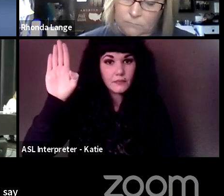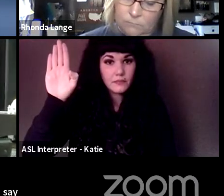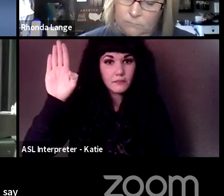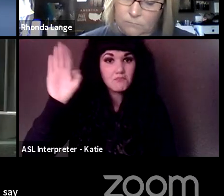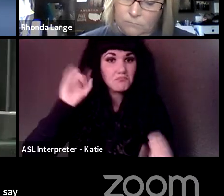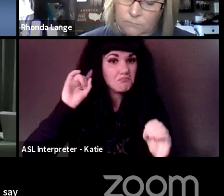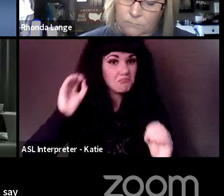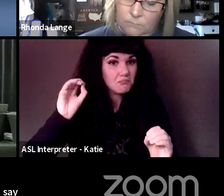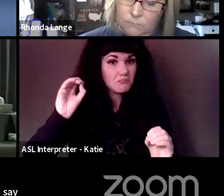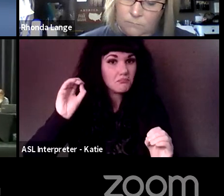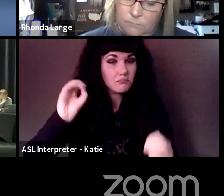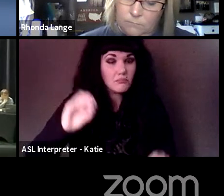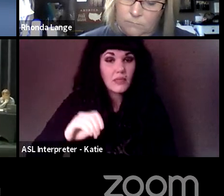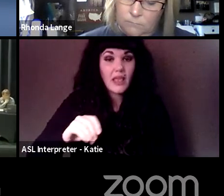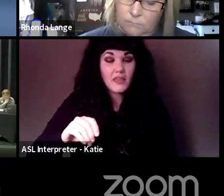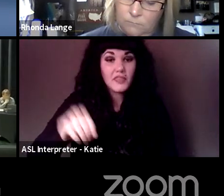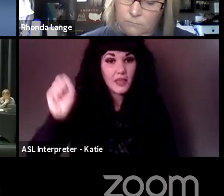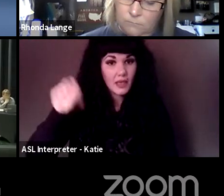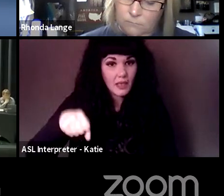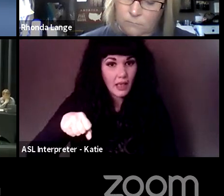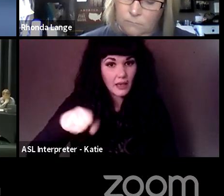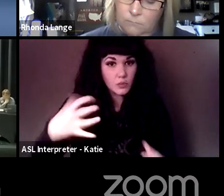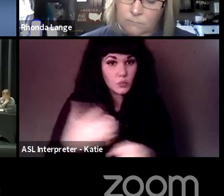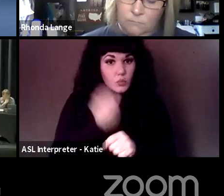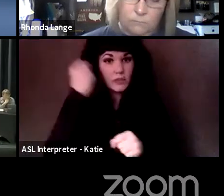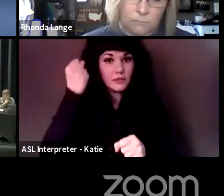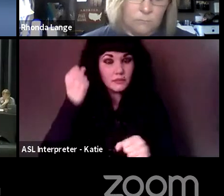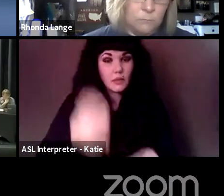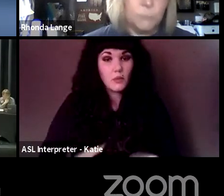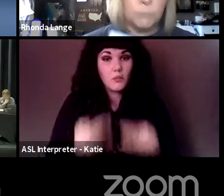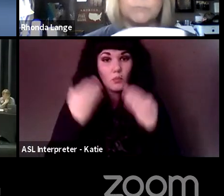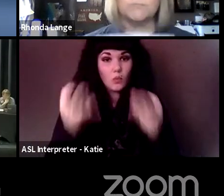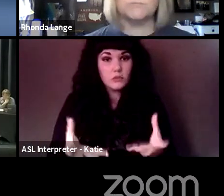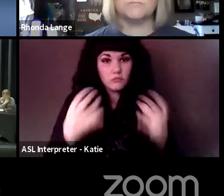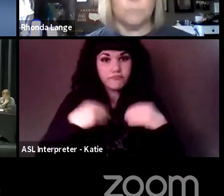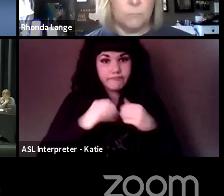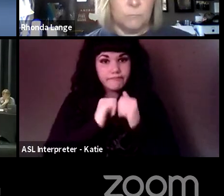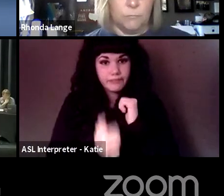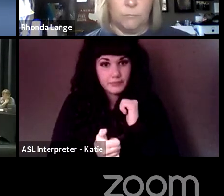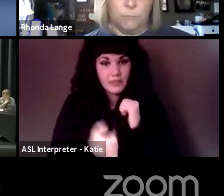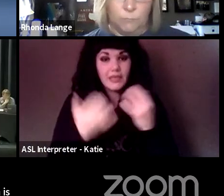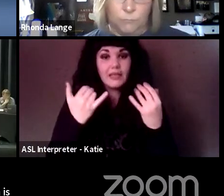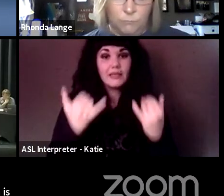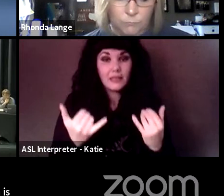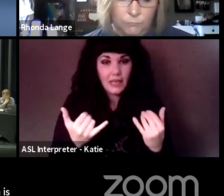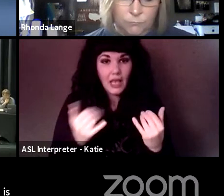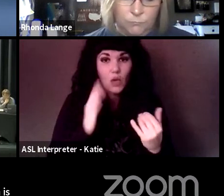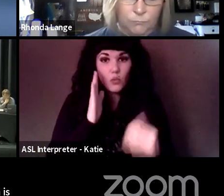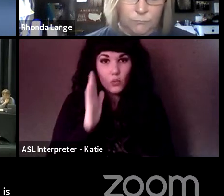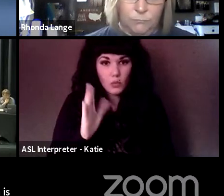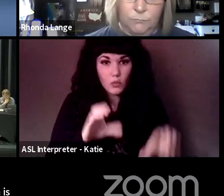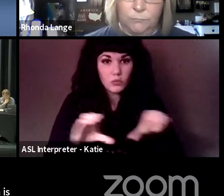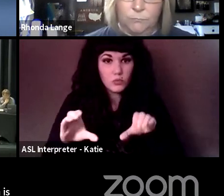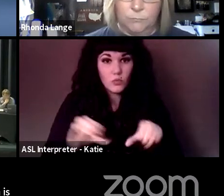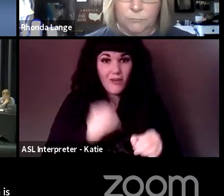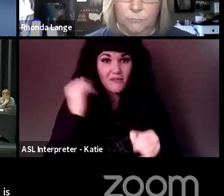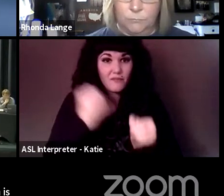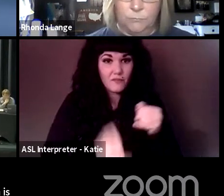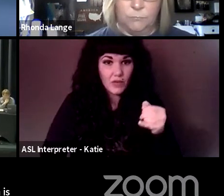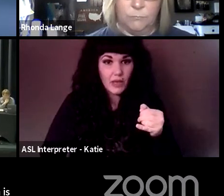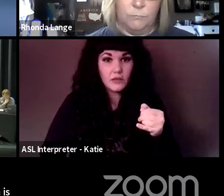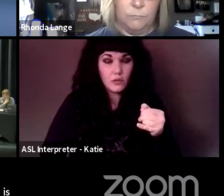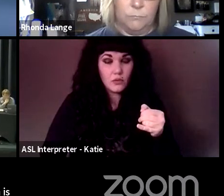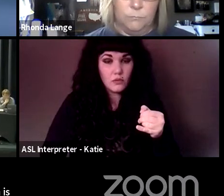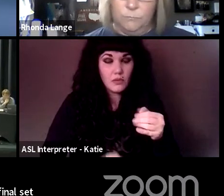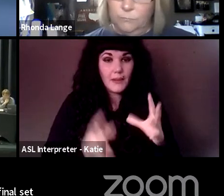The ayes prevail and the motion is adopted. We'll now review and approve our final set of meeting minutes for